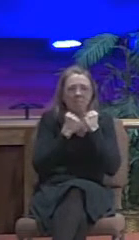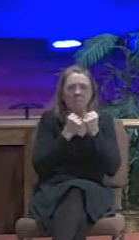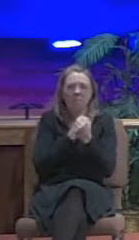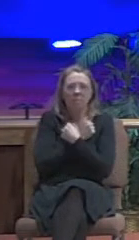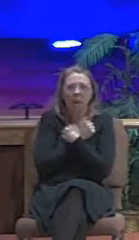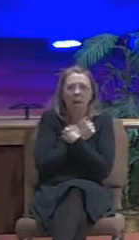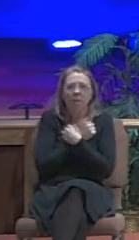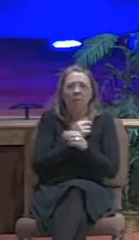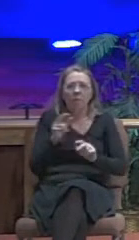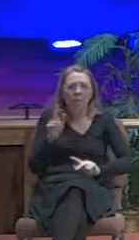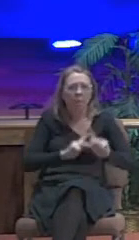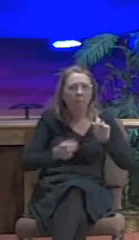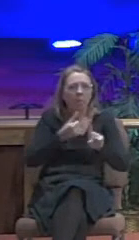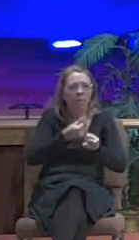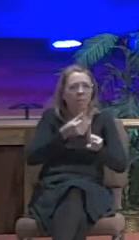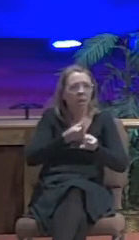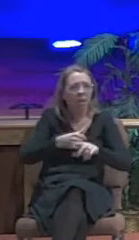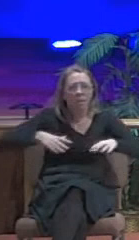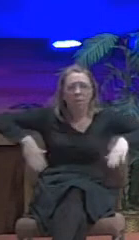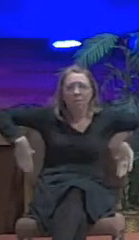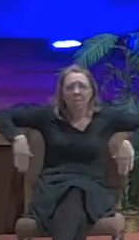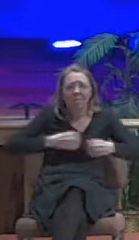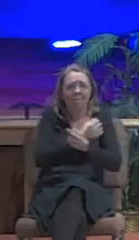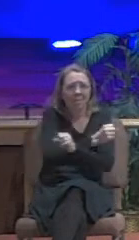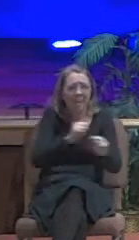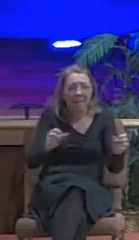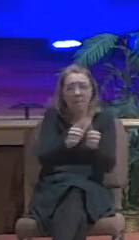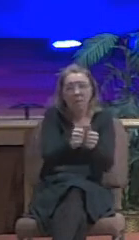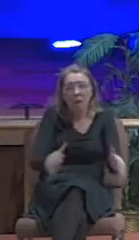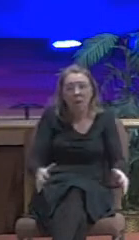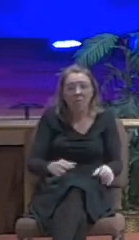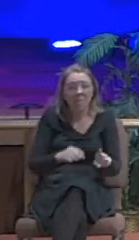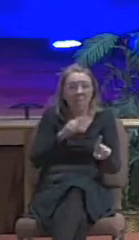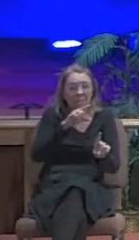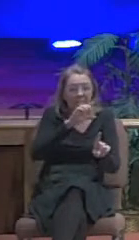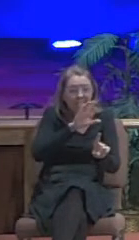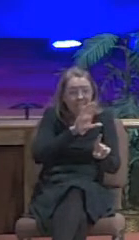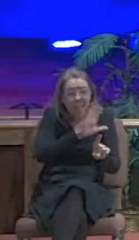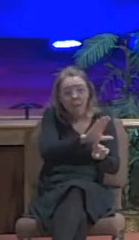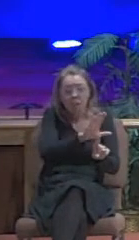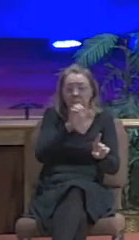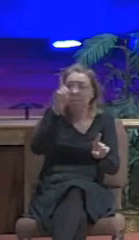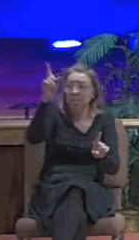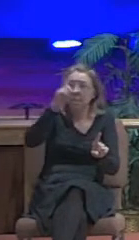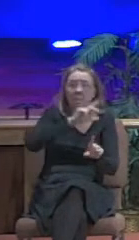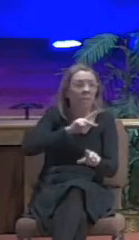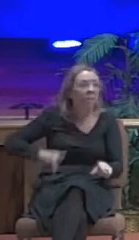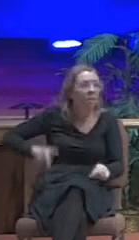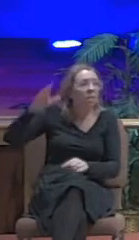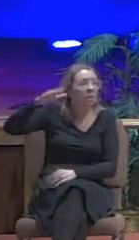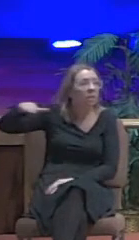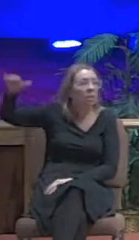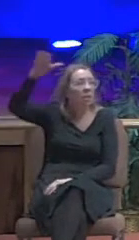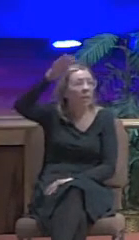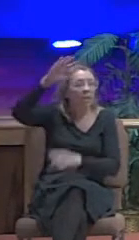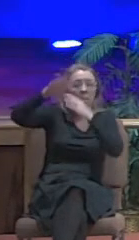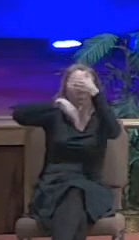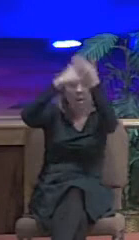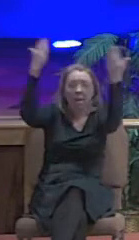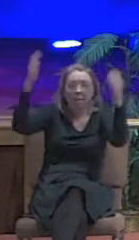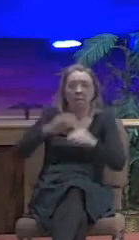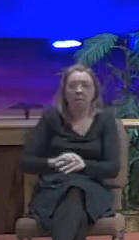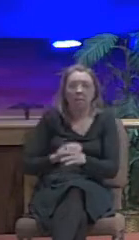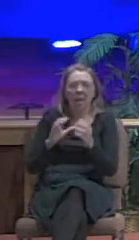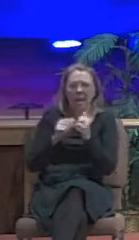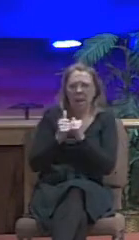For theirs, they will be comforted. How will the world be comforted, church,